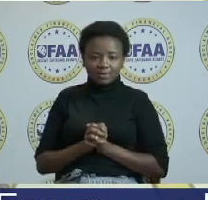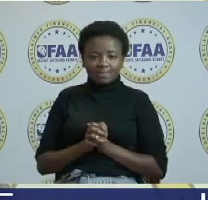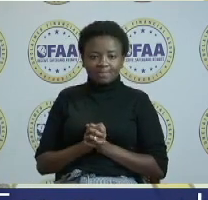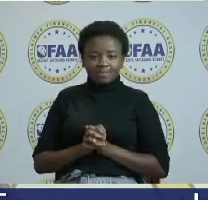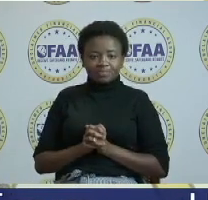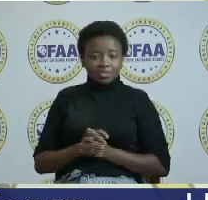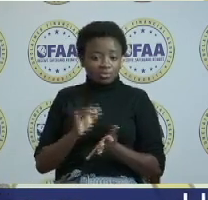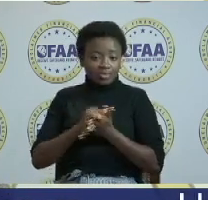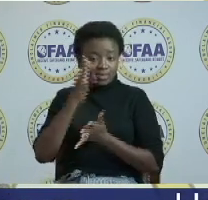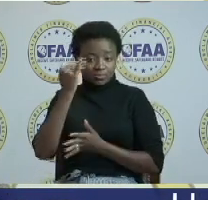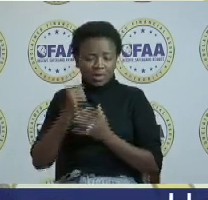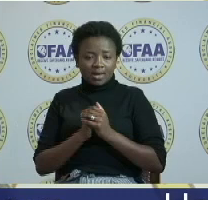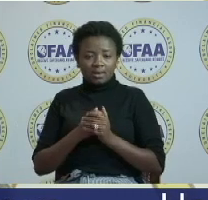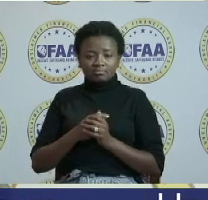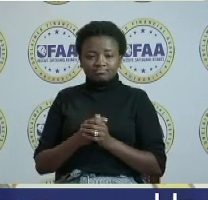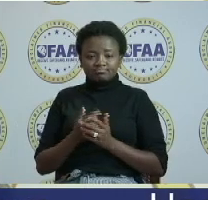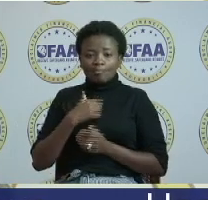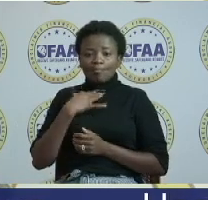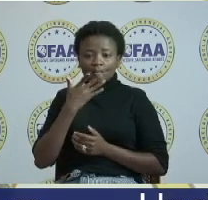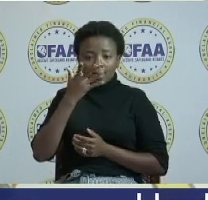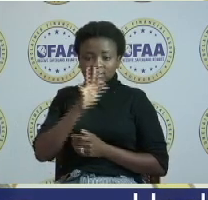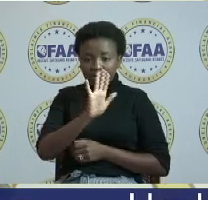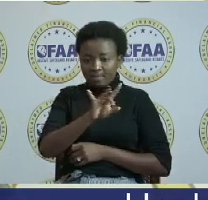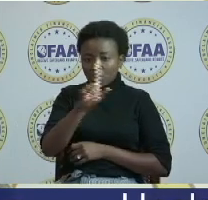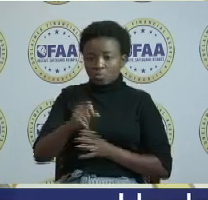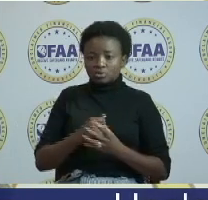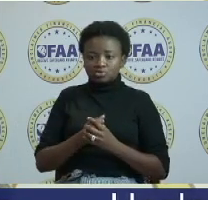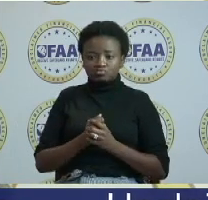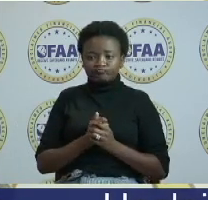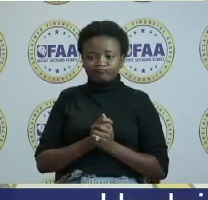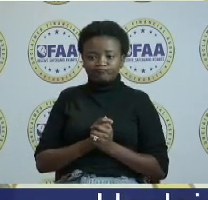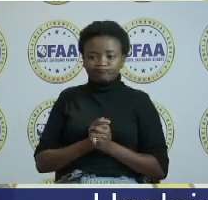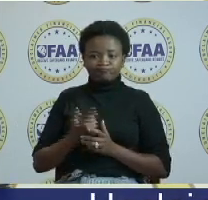indeed why, to answer the second part of your question,